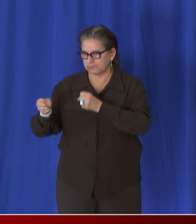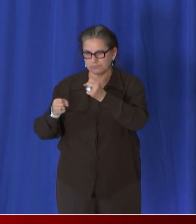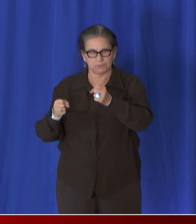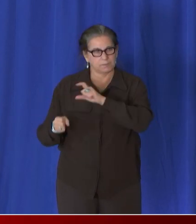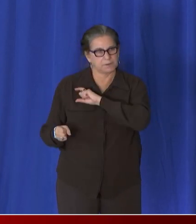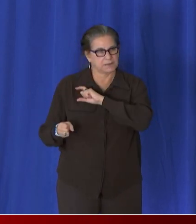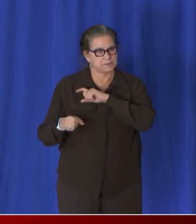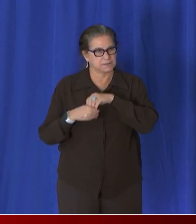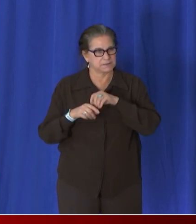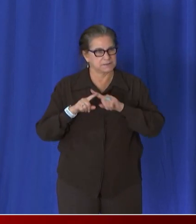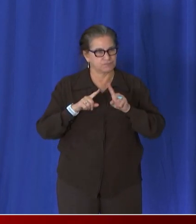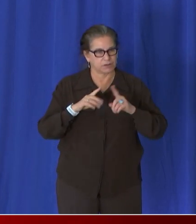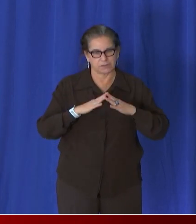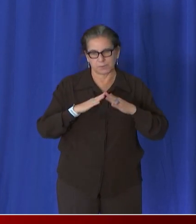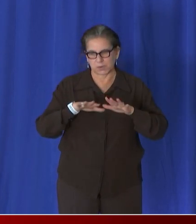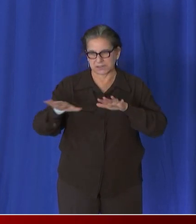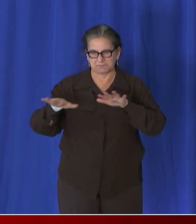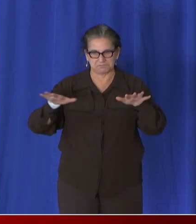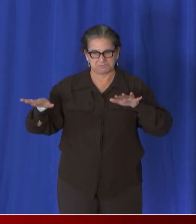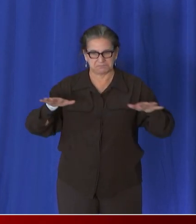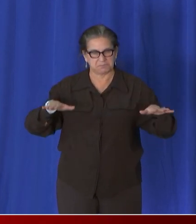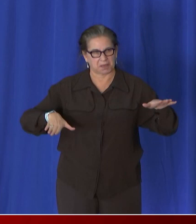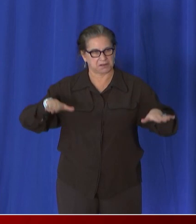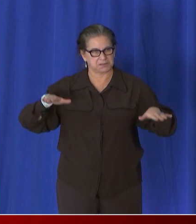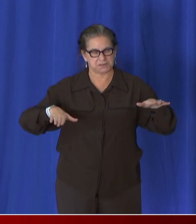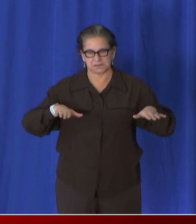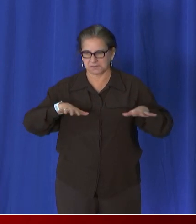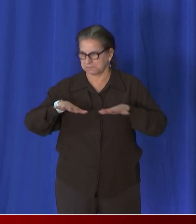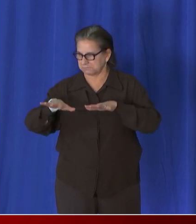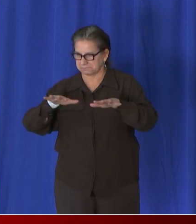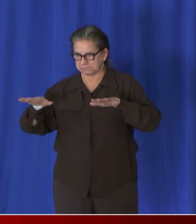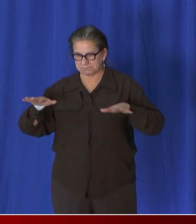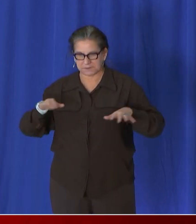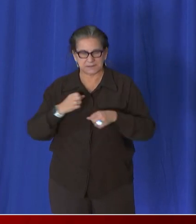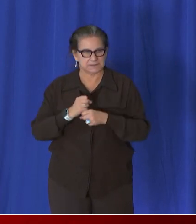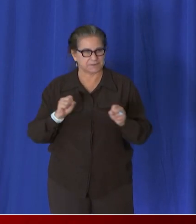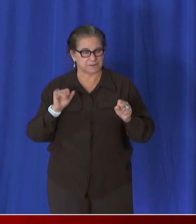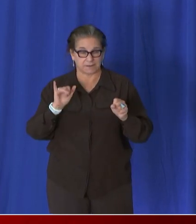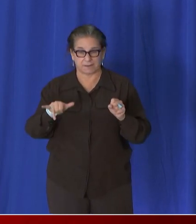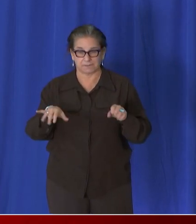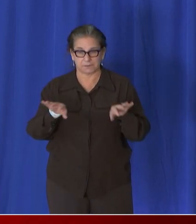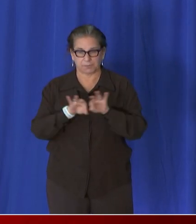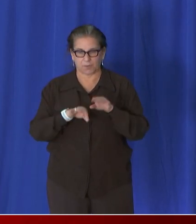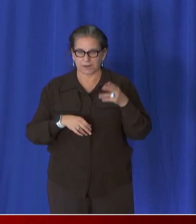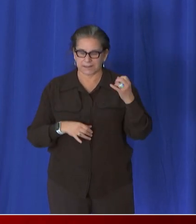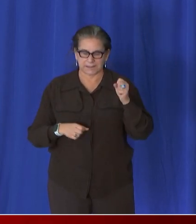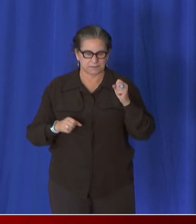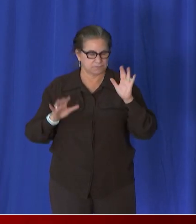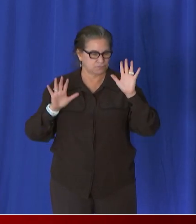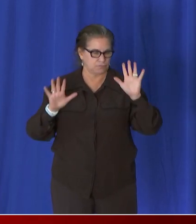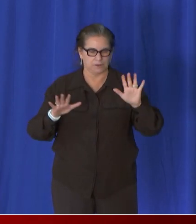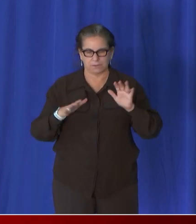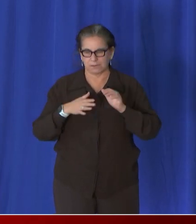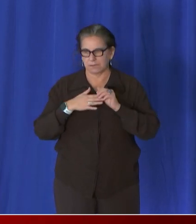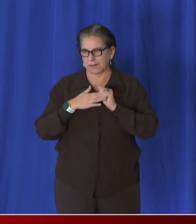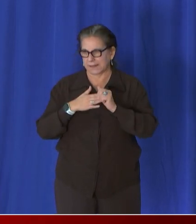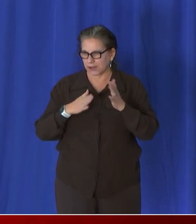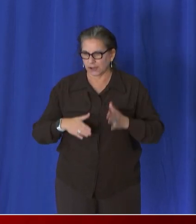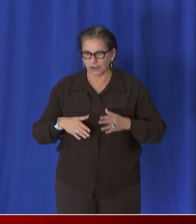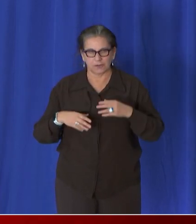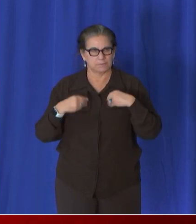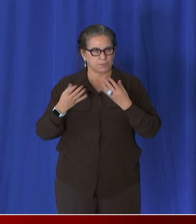force is very important. So congratulations to Chief Conti, and I know he won't